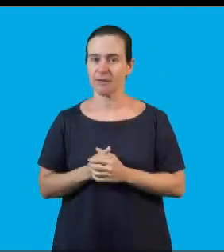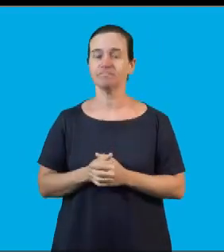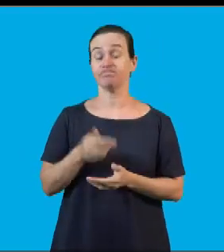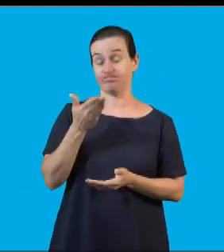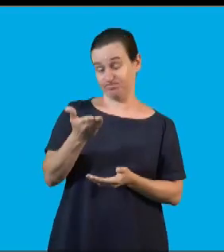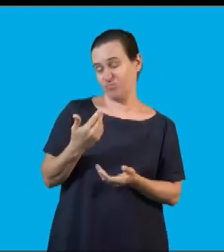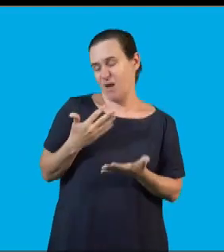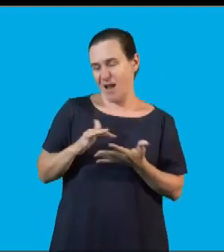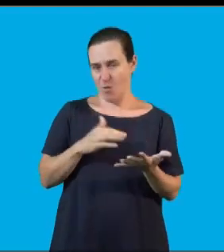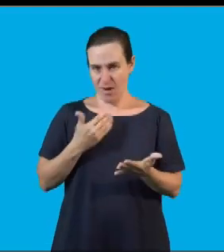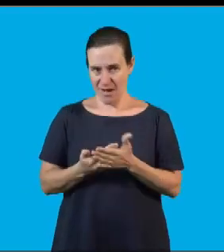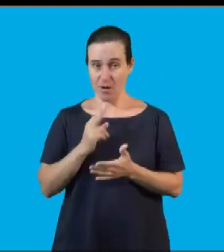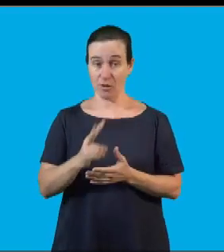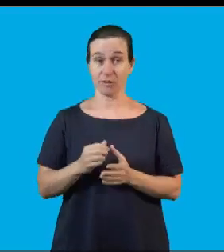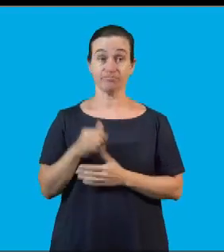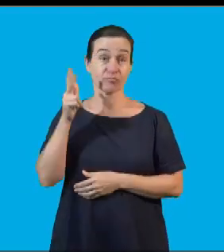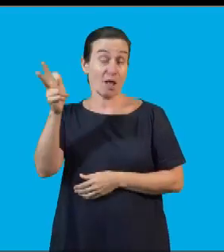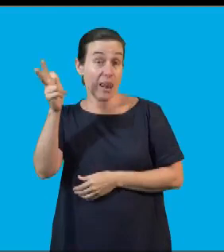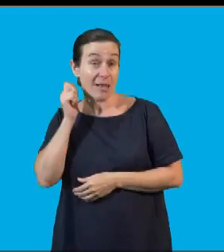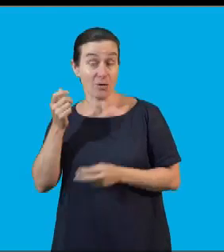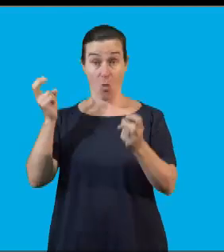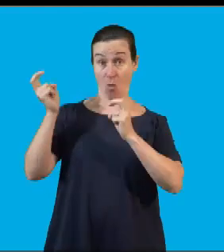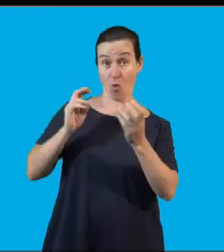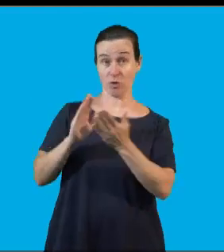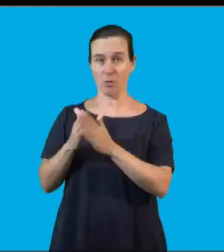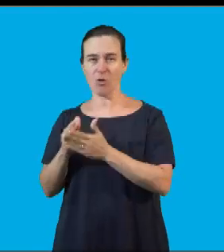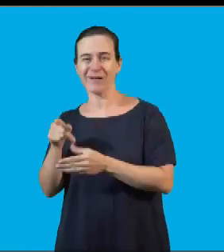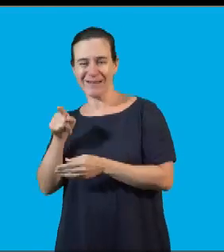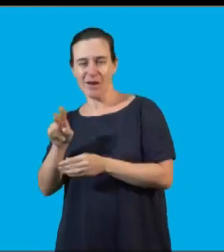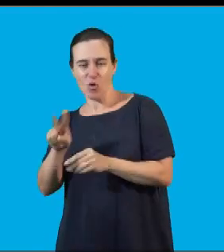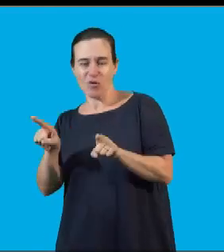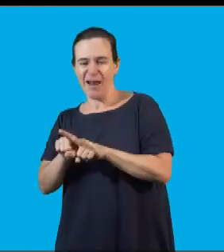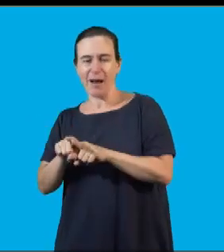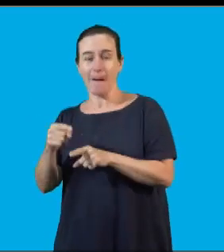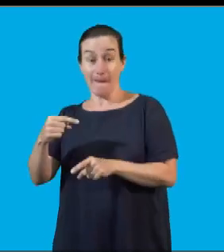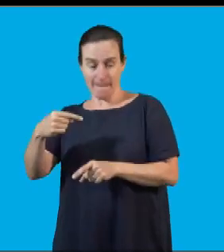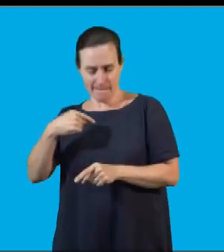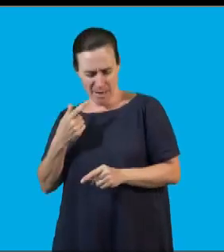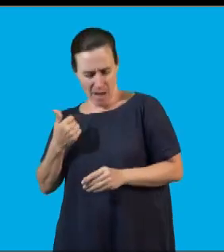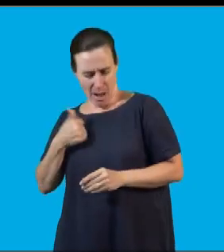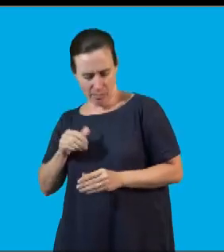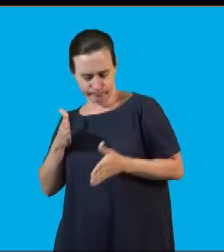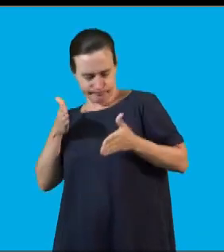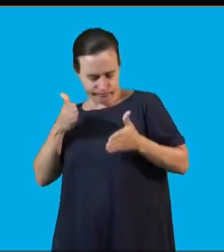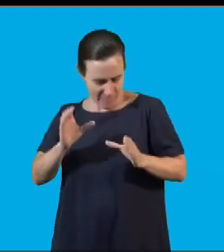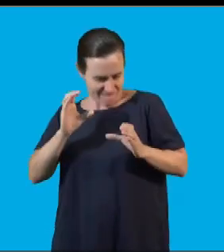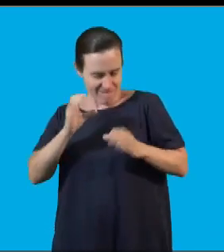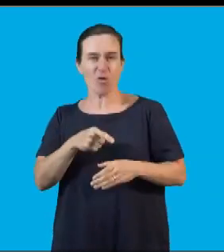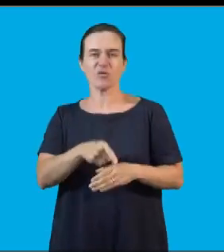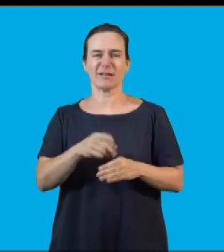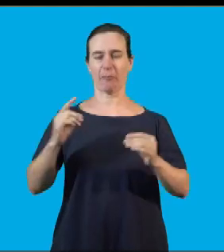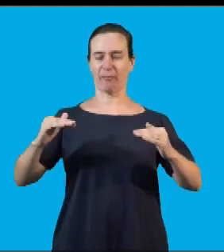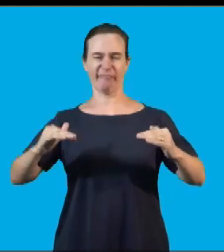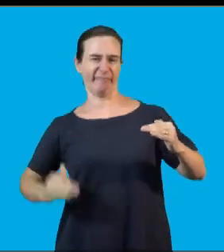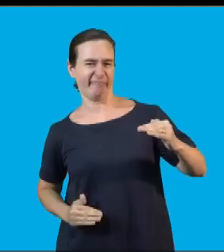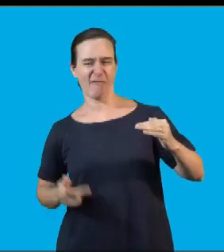the answer. Listening to audiobooks is seen as lacking commitment in some quarters